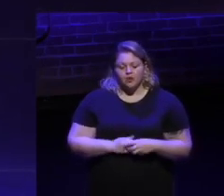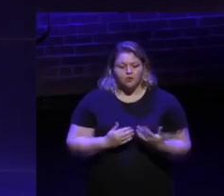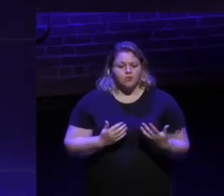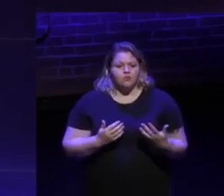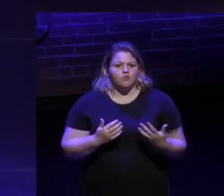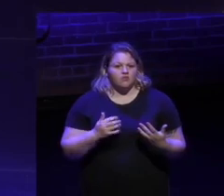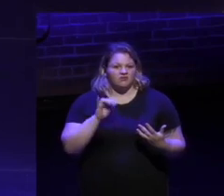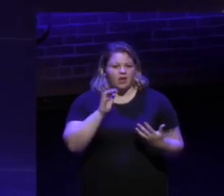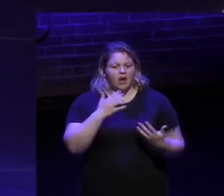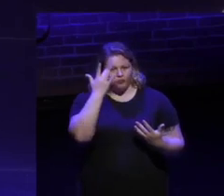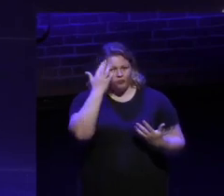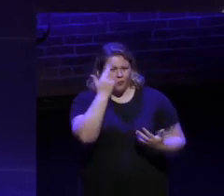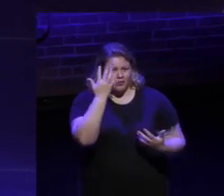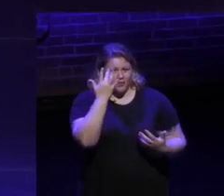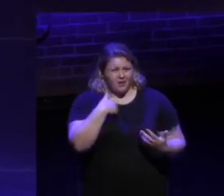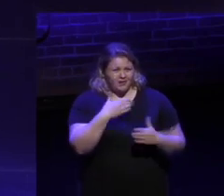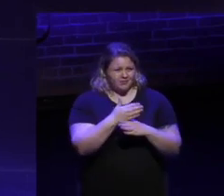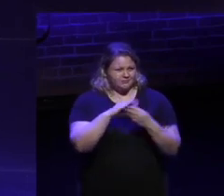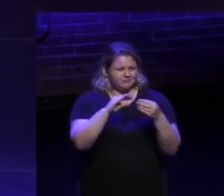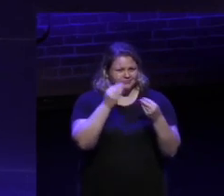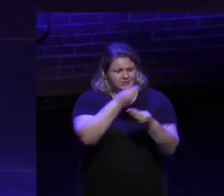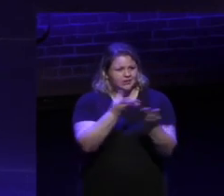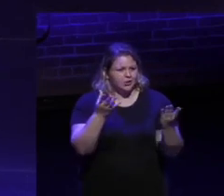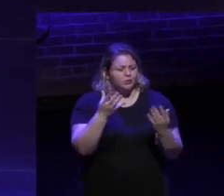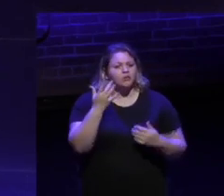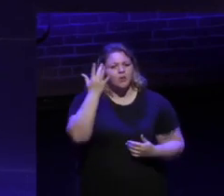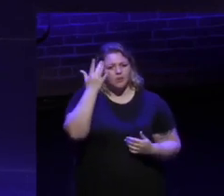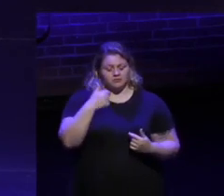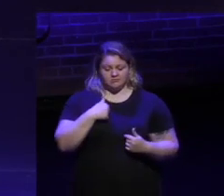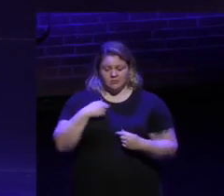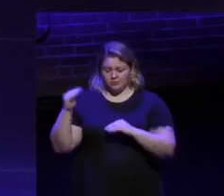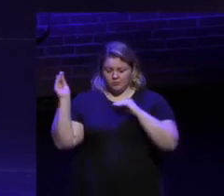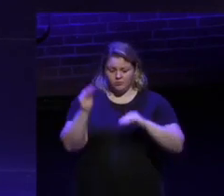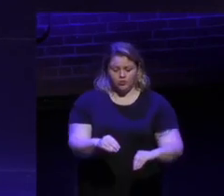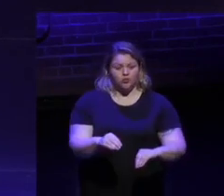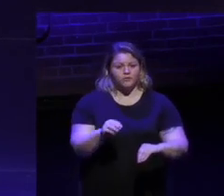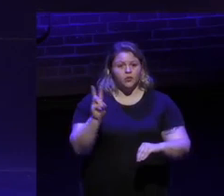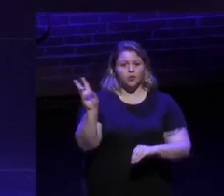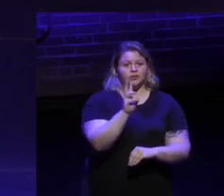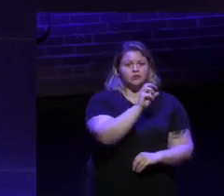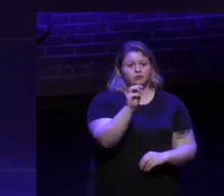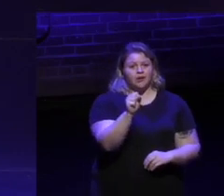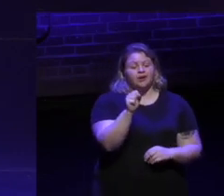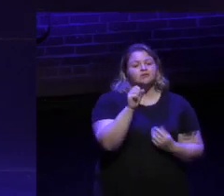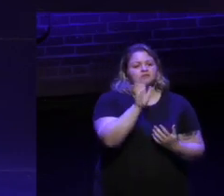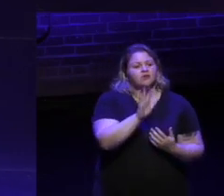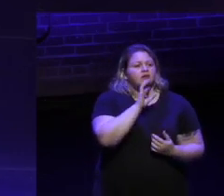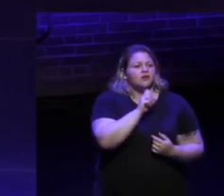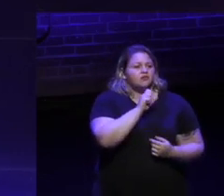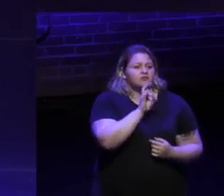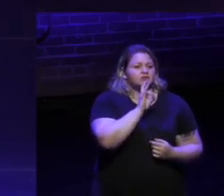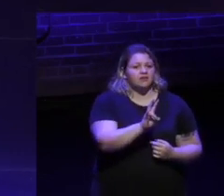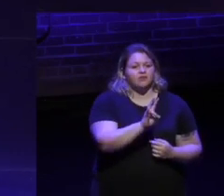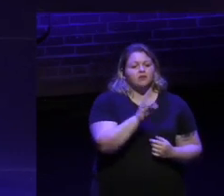But I share that because we moved to Western Mass when I was 7 because that's where the jobs were and that's where the opportunity was.